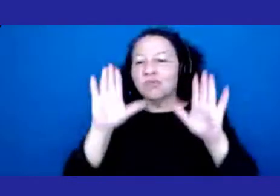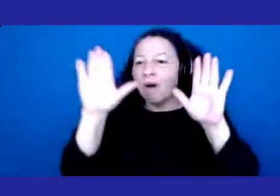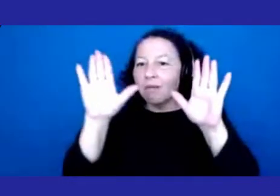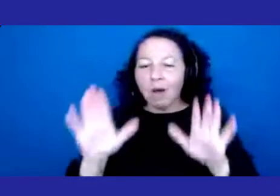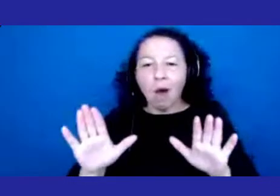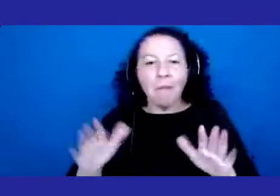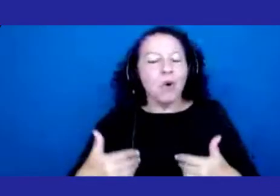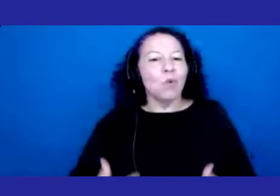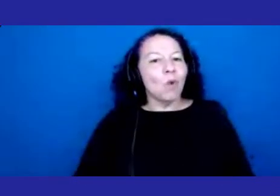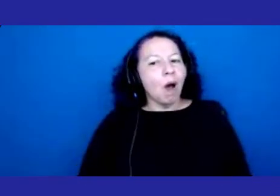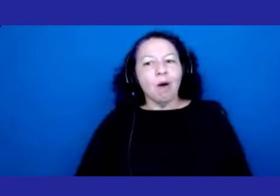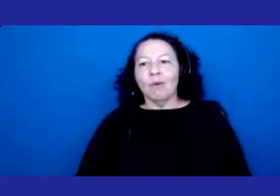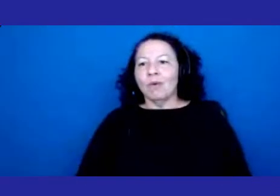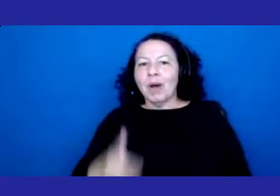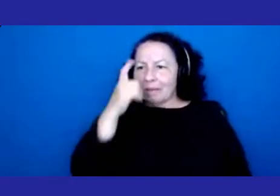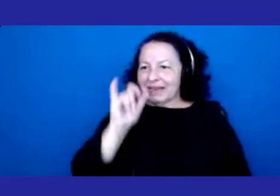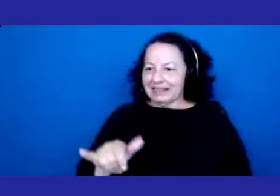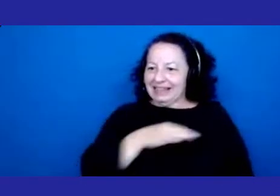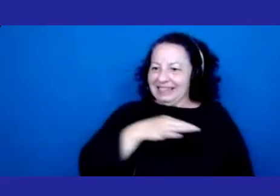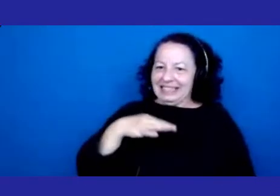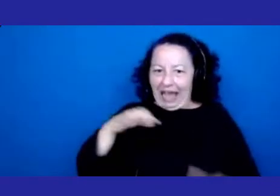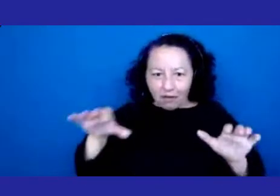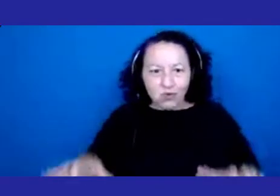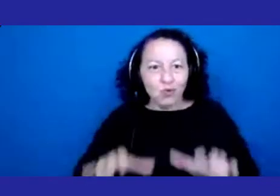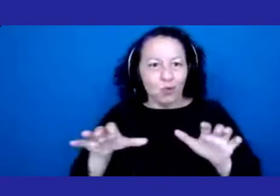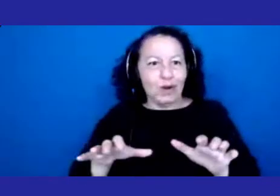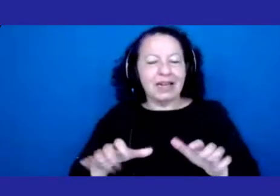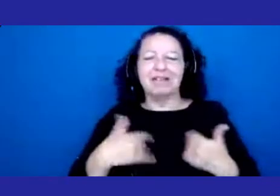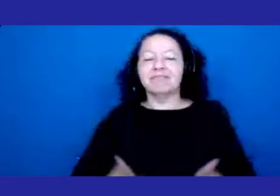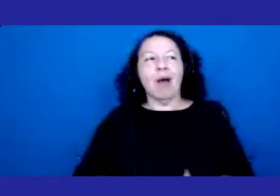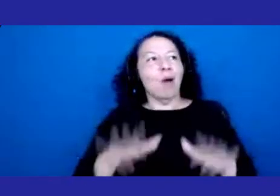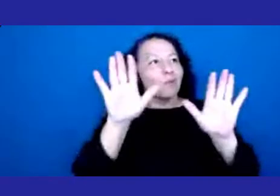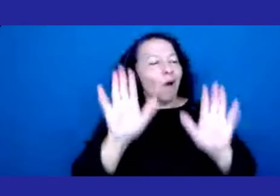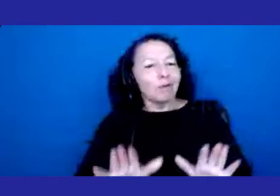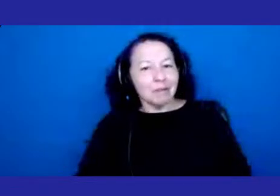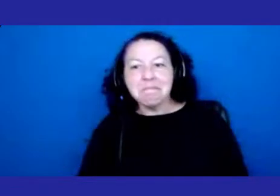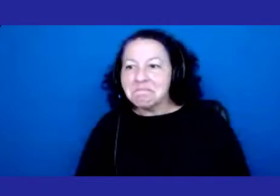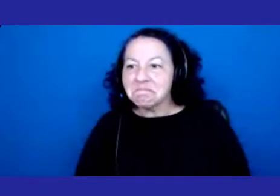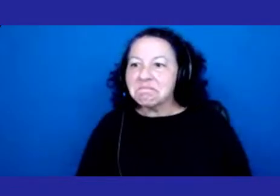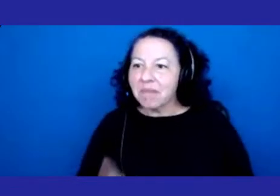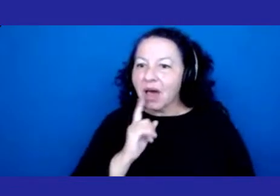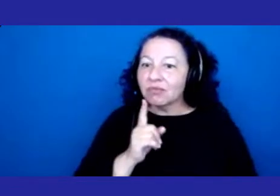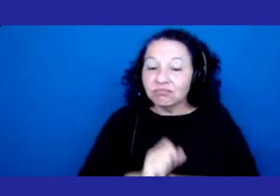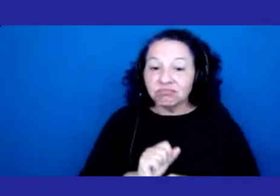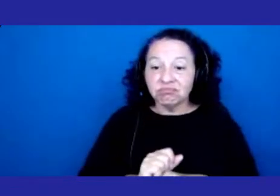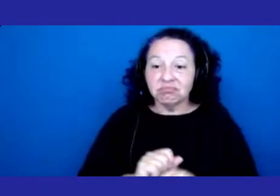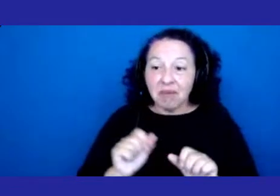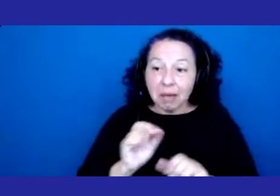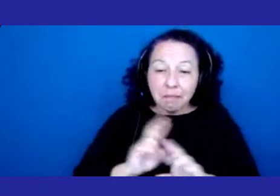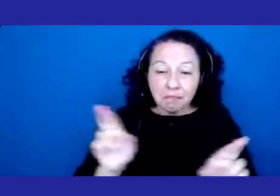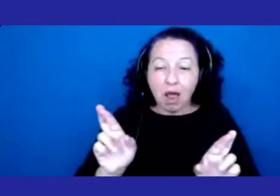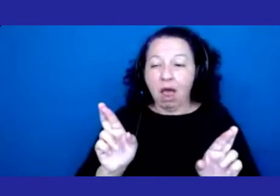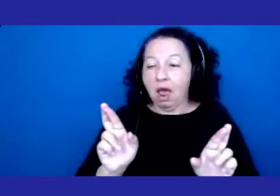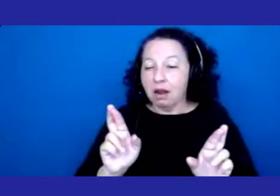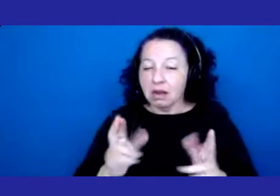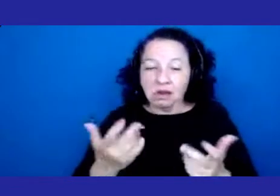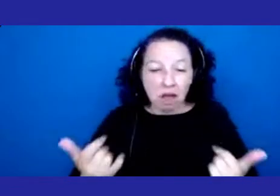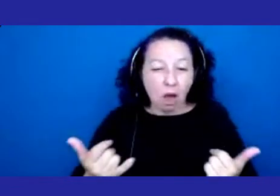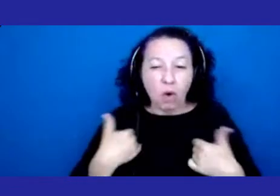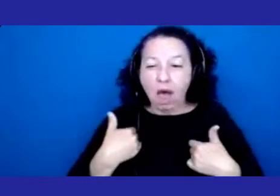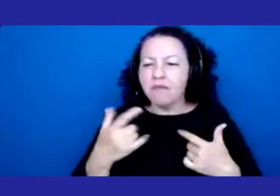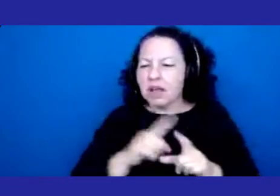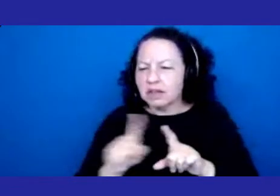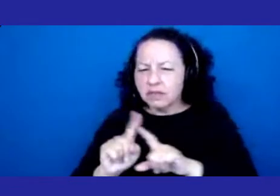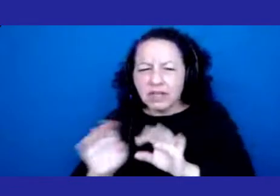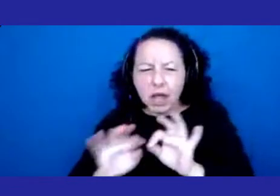it's the staff doing it, and I think that is awesome, and that we've readily made available languages that were needed for them to